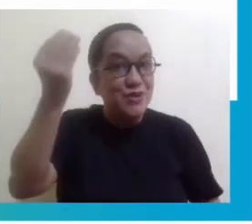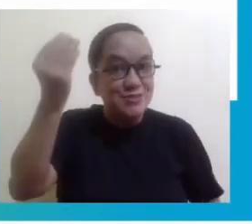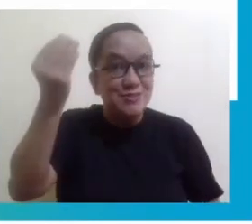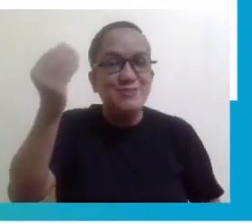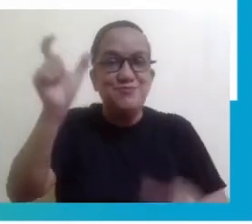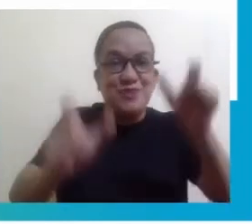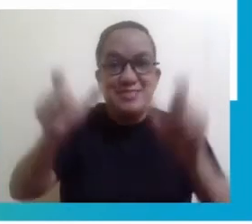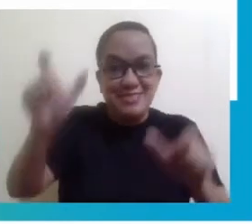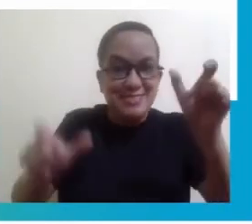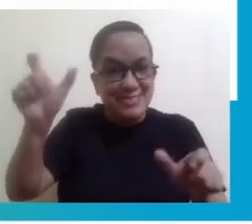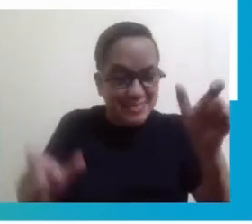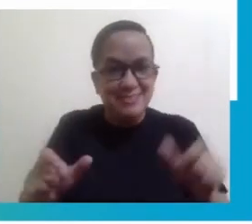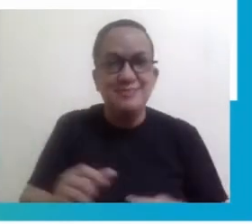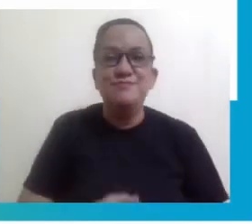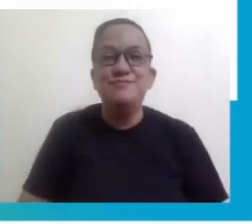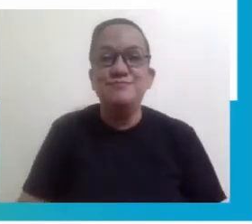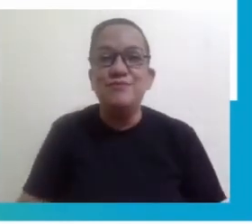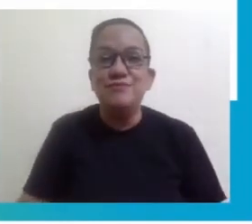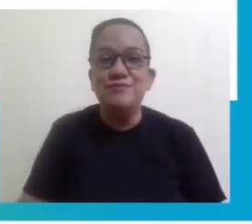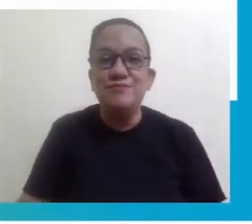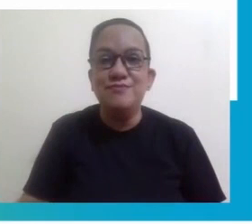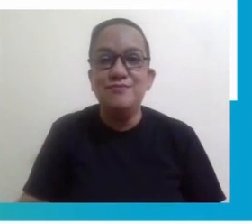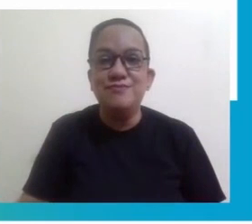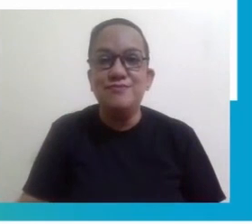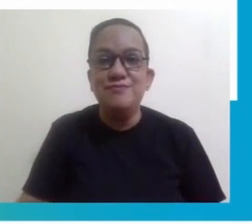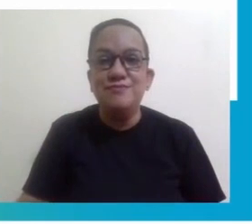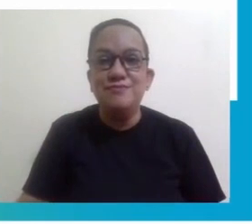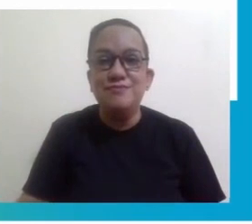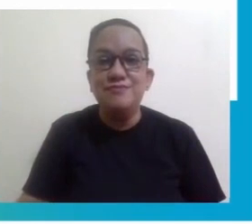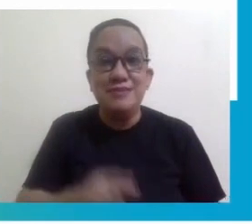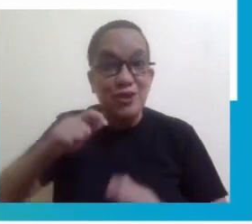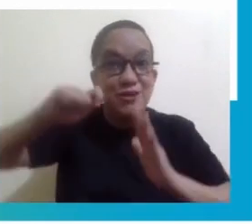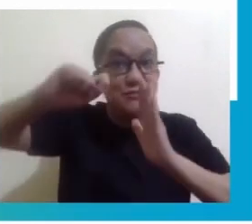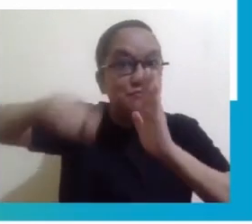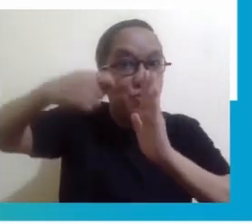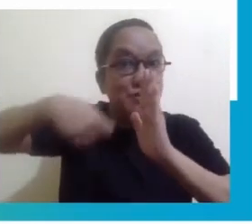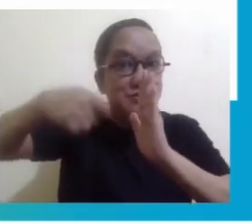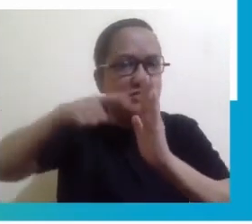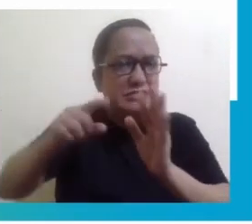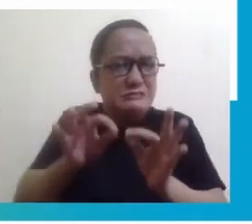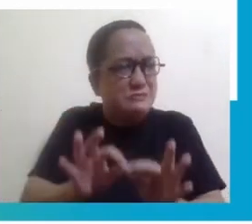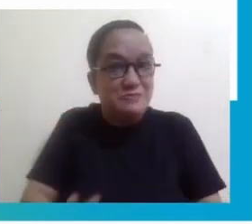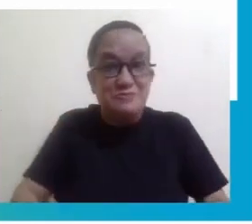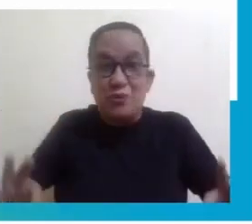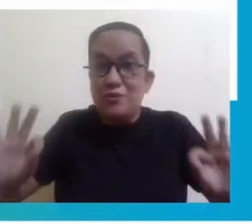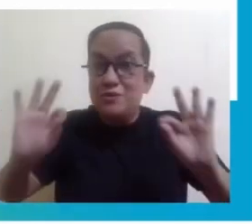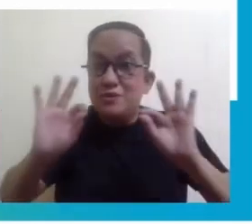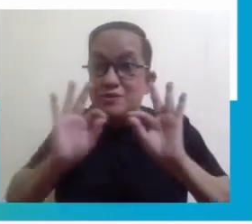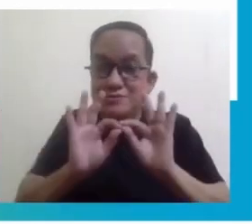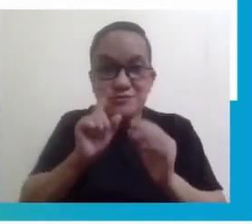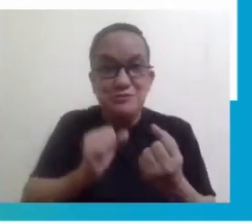Asia Pacific. The project was instrumental in informing the development of the